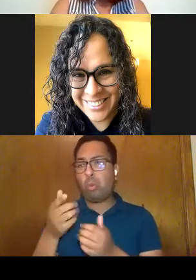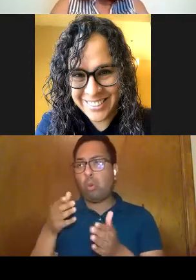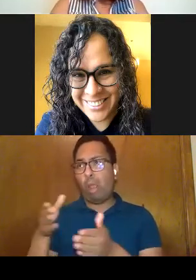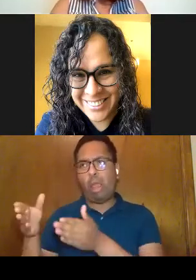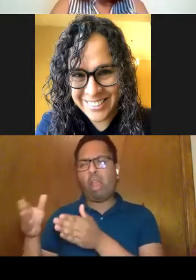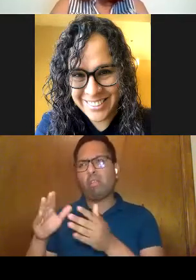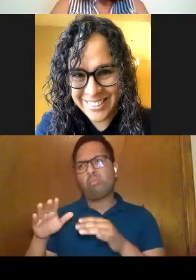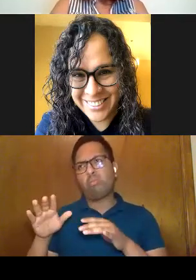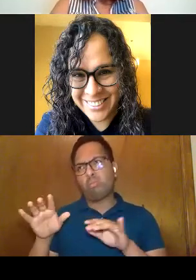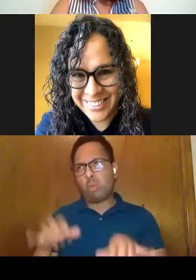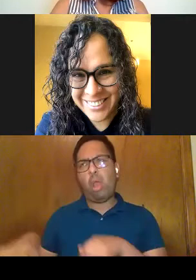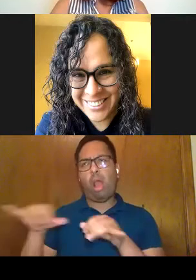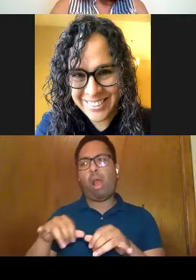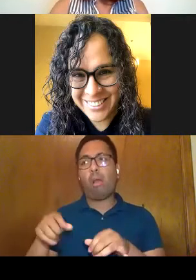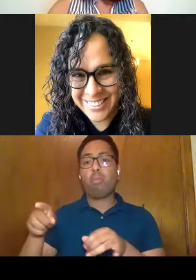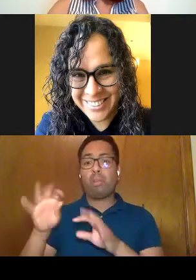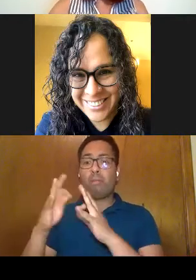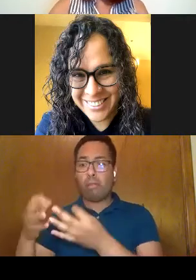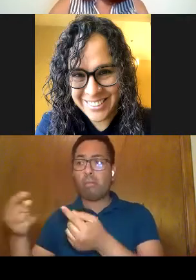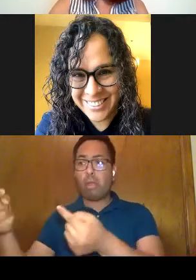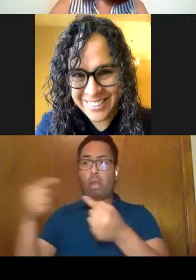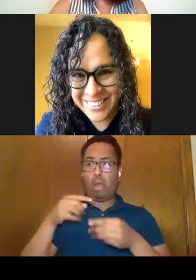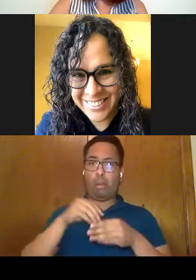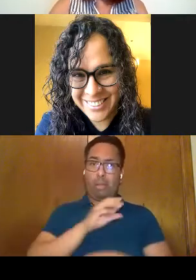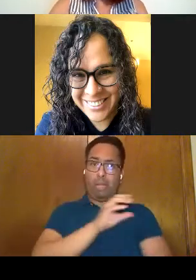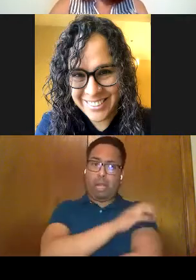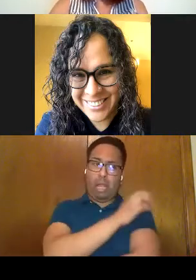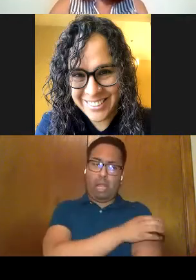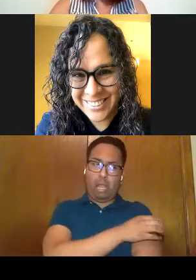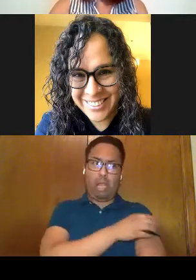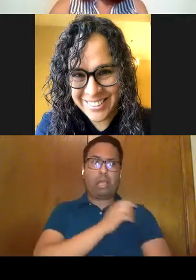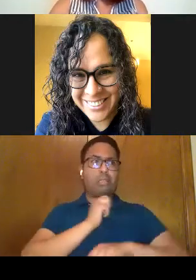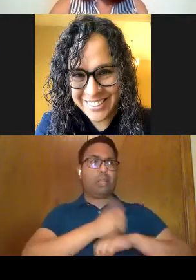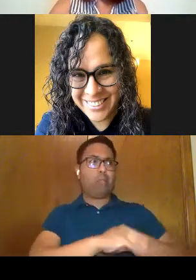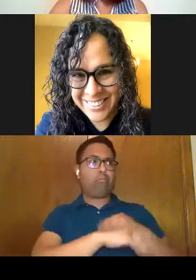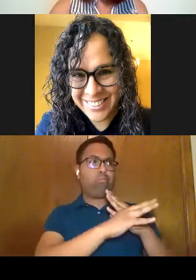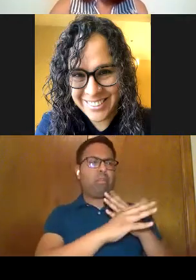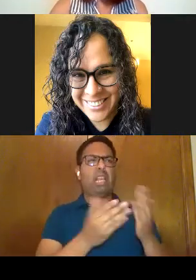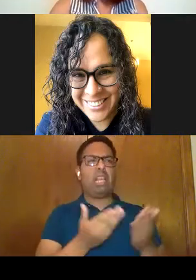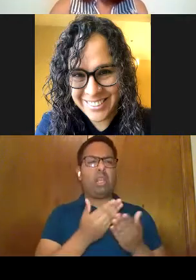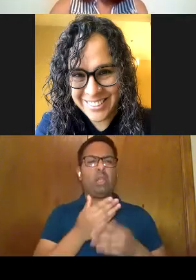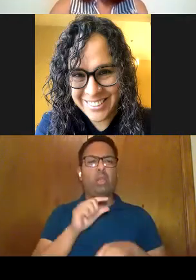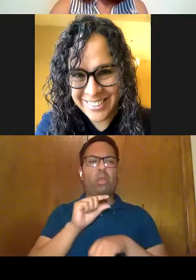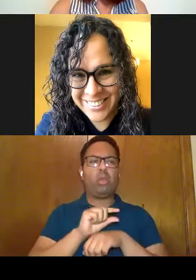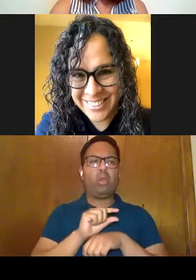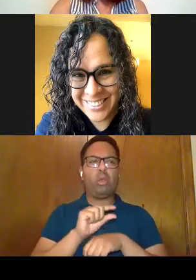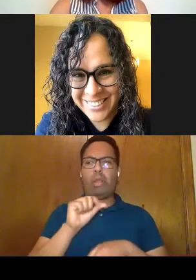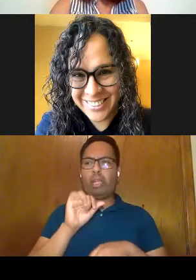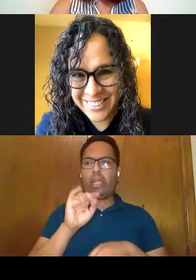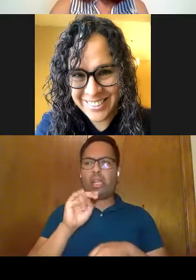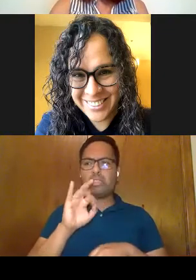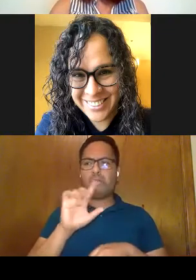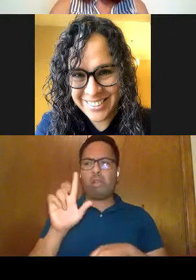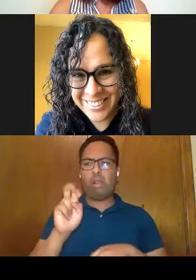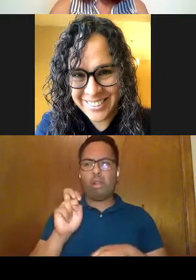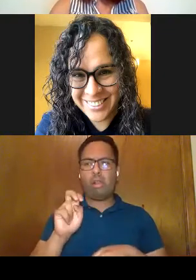area and then video conference with us in Gainesville. And we've also had visits where the families will be at home and can video conference with us